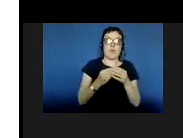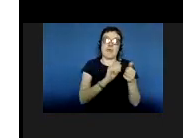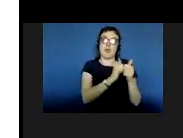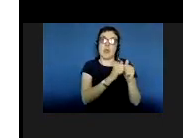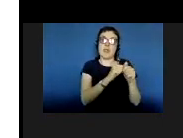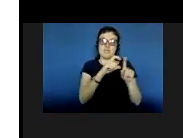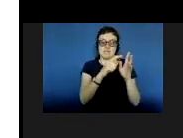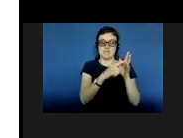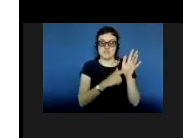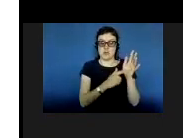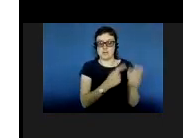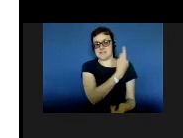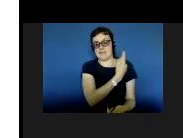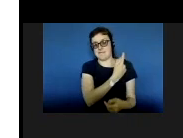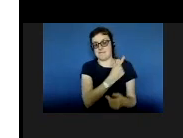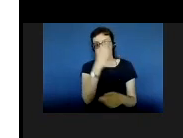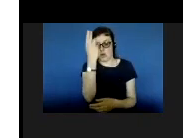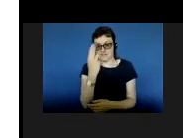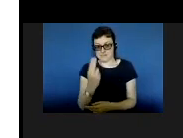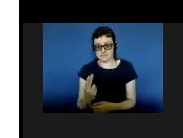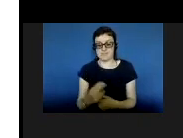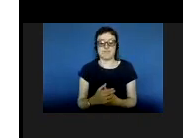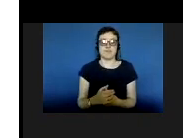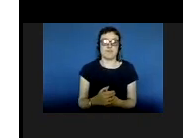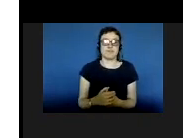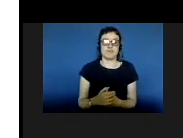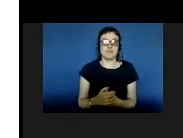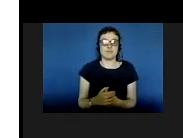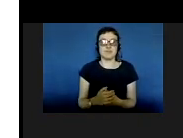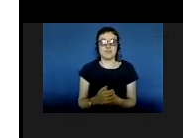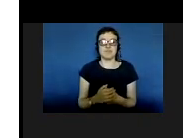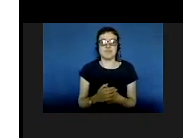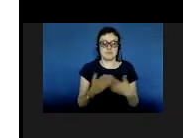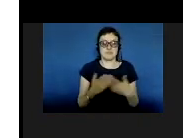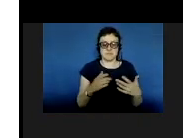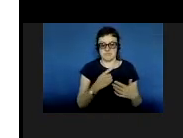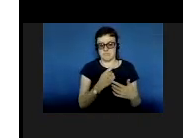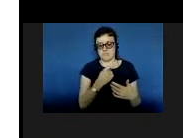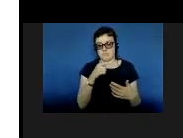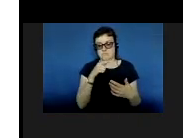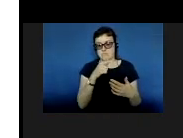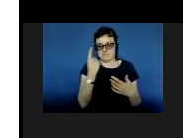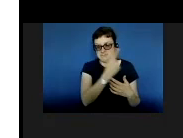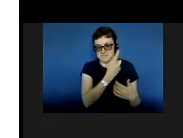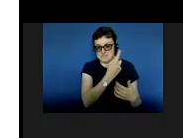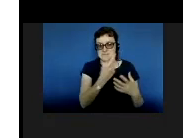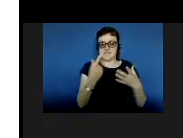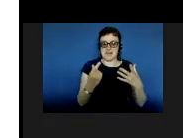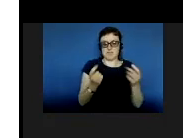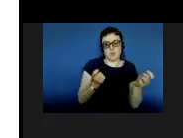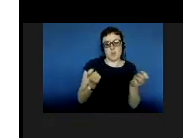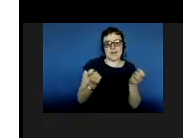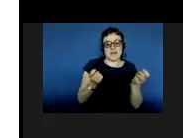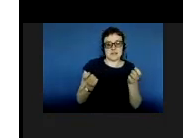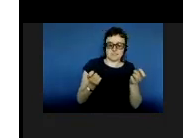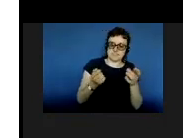an artist, an Outside In ambassador, and also Outside In's outreach coordinator as well now.